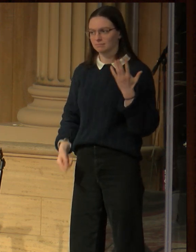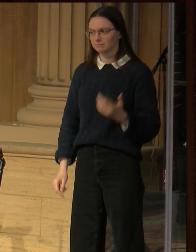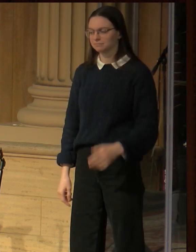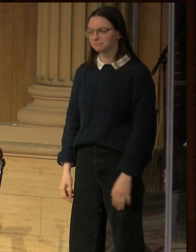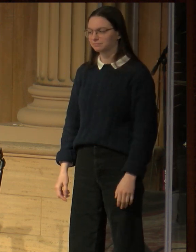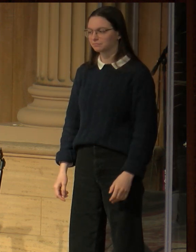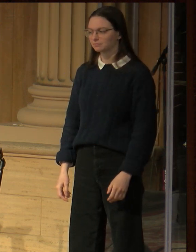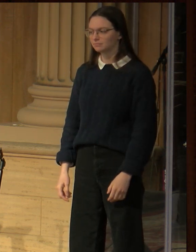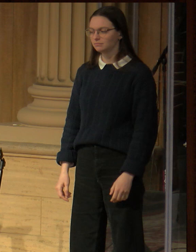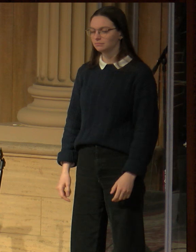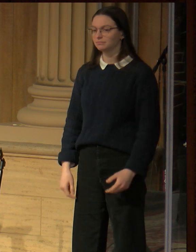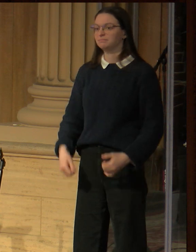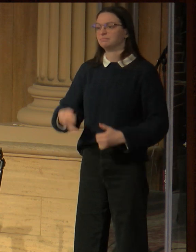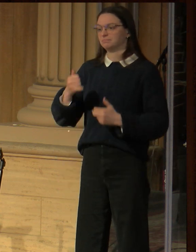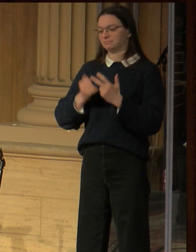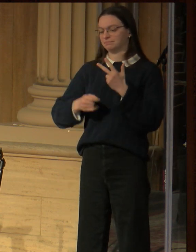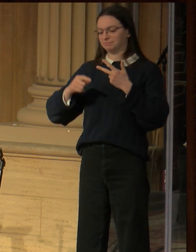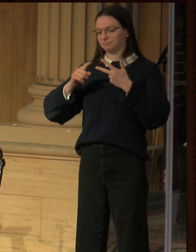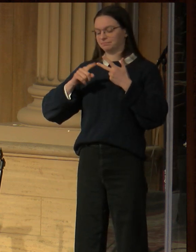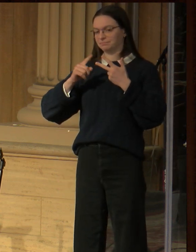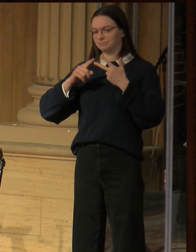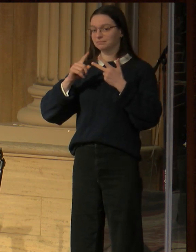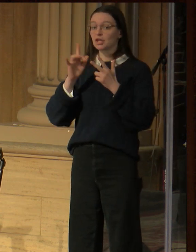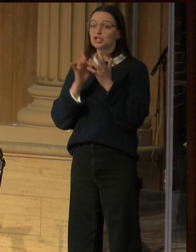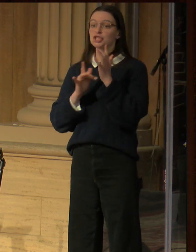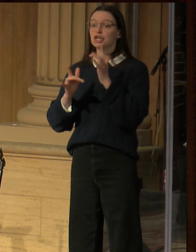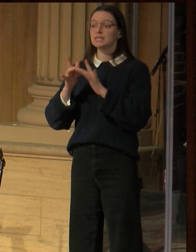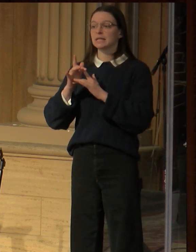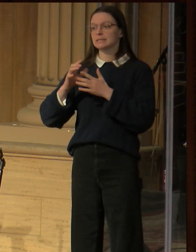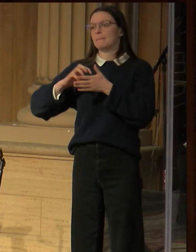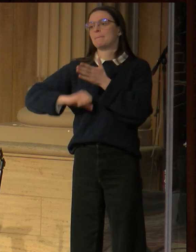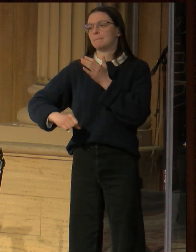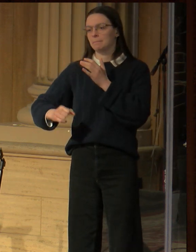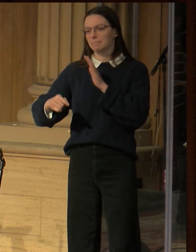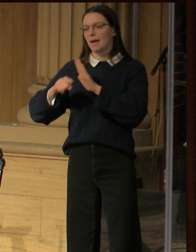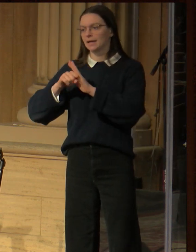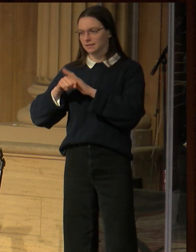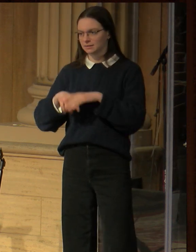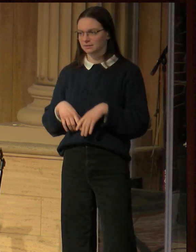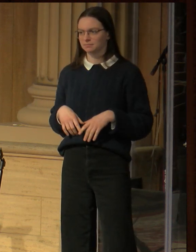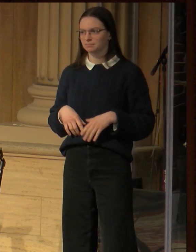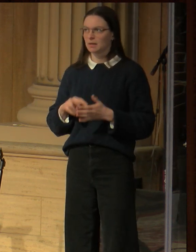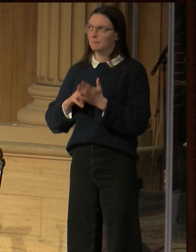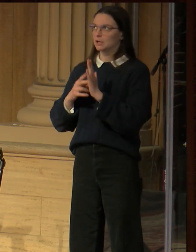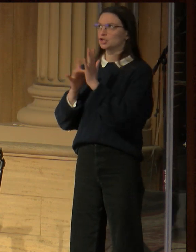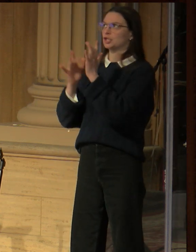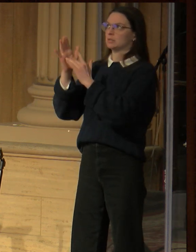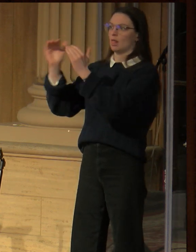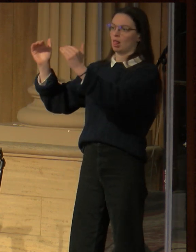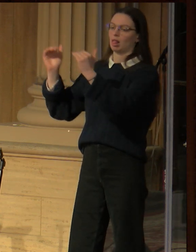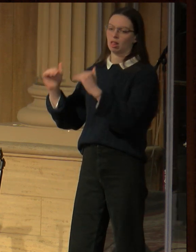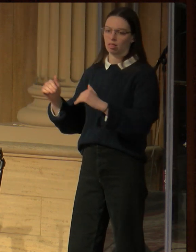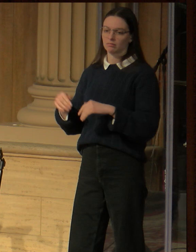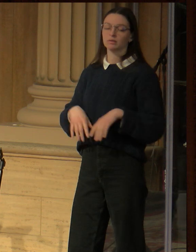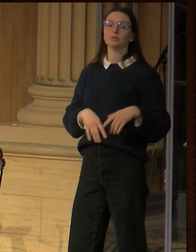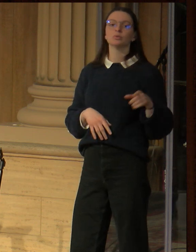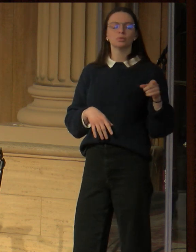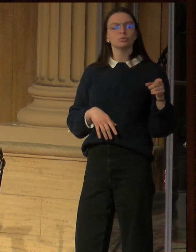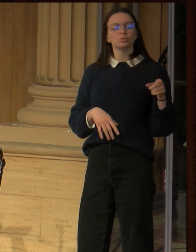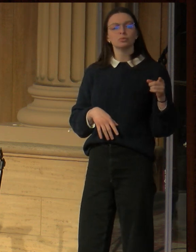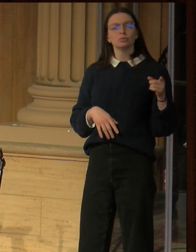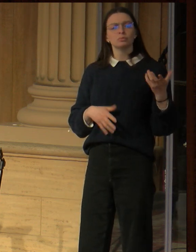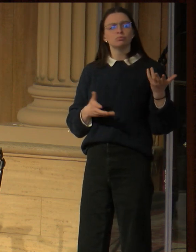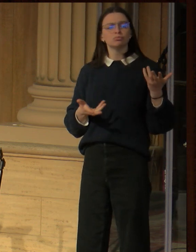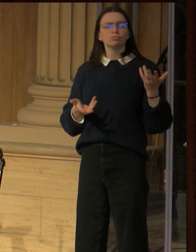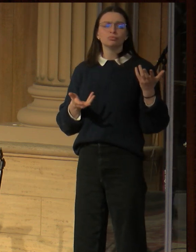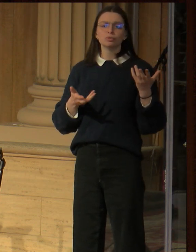But then there's also Jesus minus teaching that makes Jesus less than he is. These Pharisees and Sadducees, they thought that they were